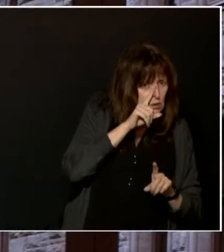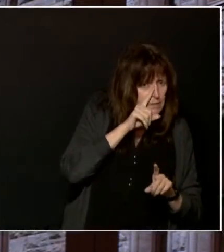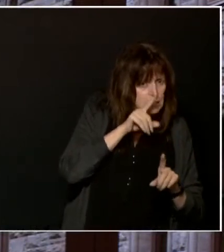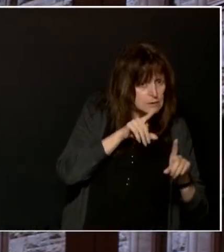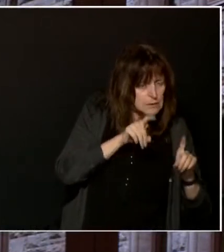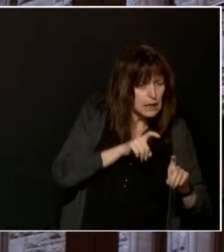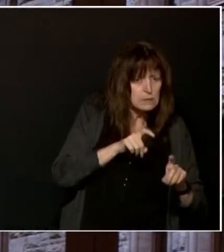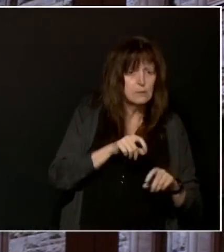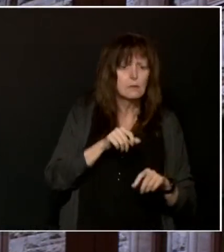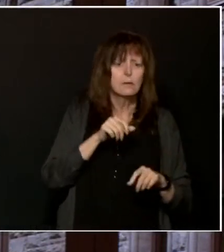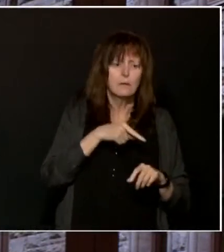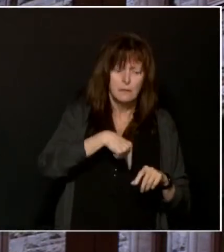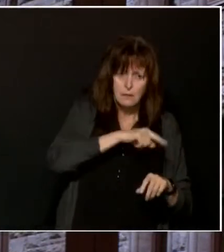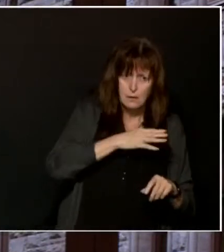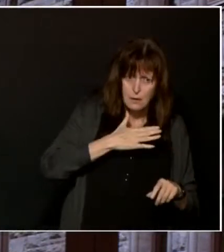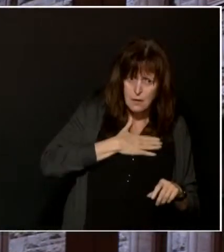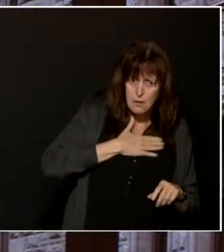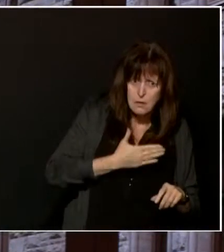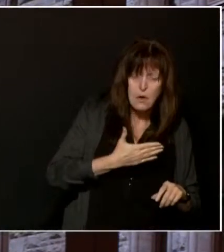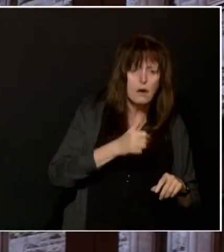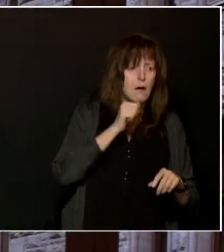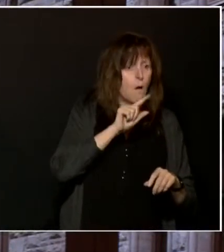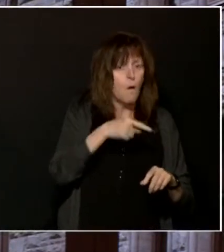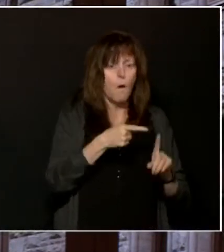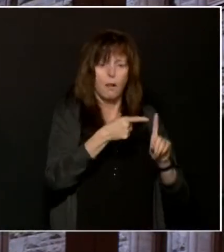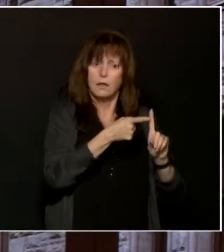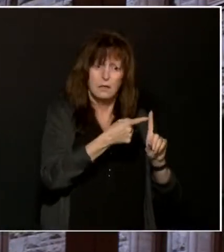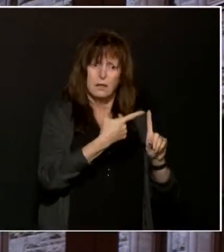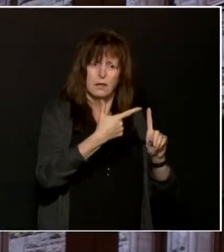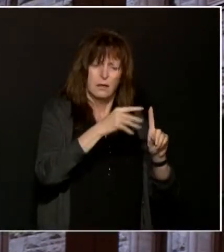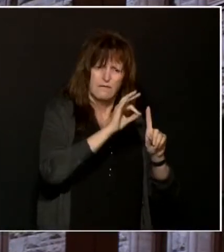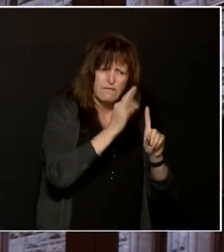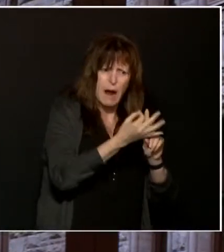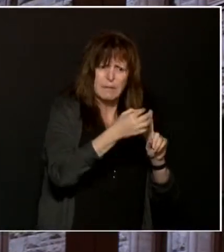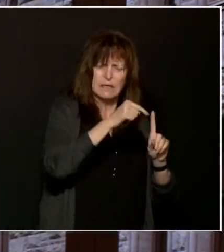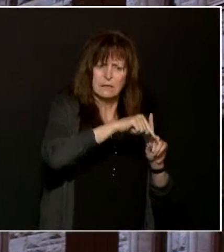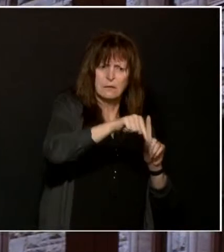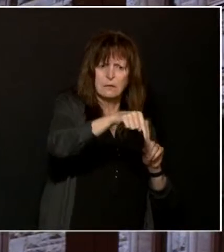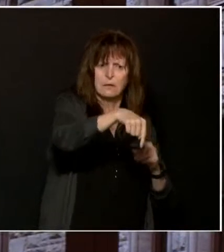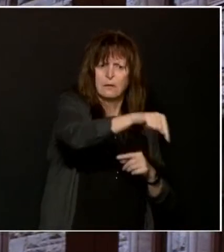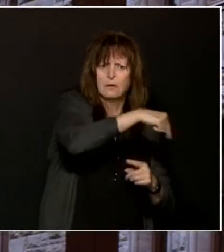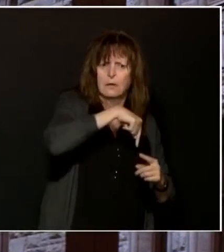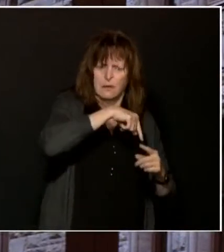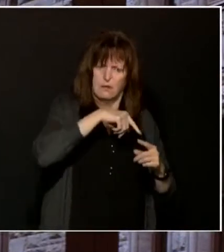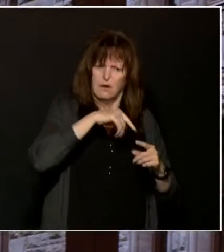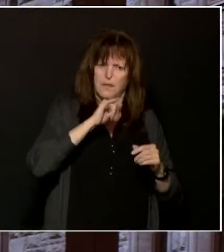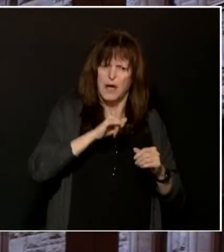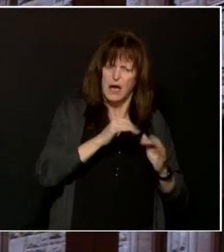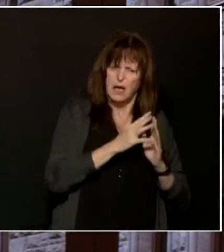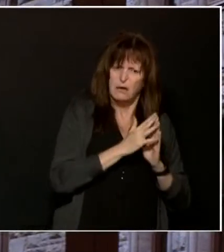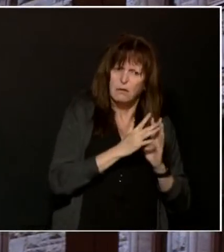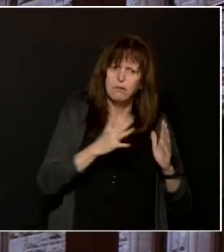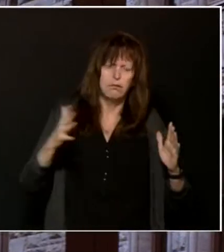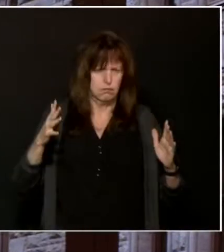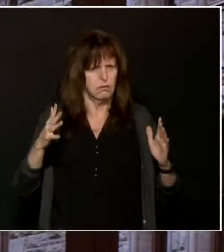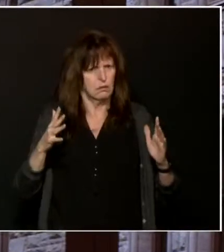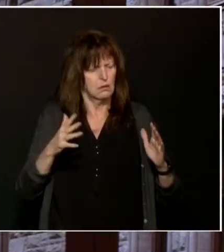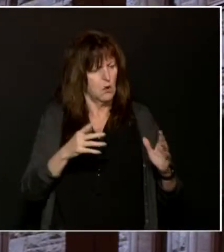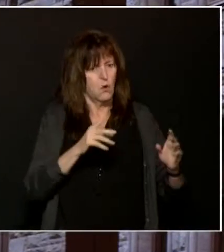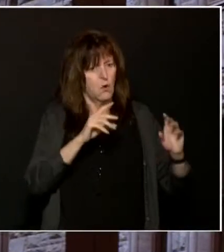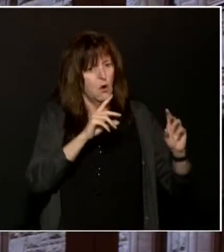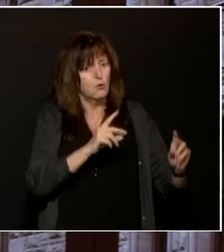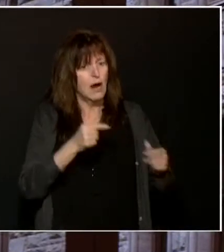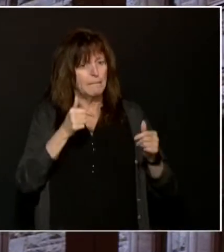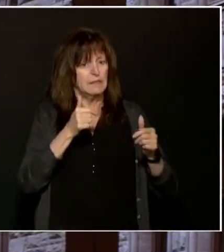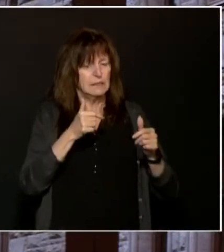any contacts and family members in a timely fashion with a PCR test. So we haven't rolled out the rapid testing in that setting. We've made